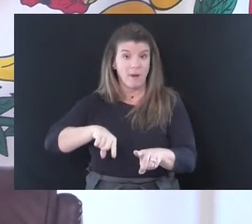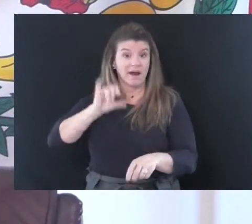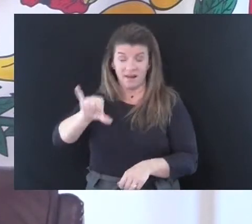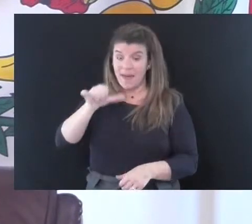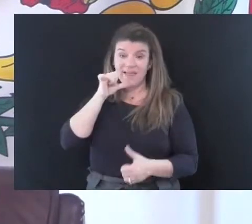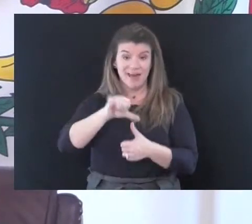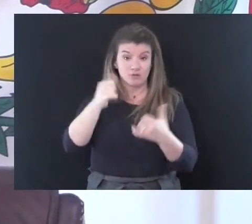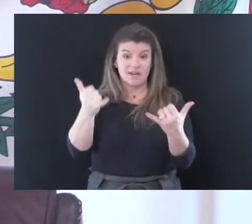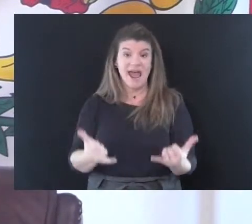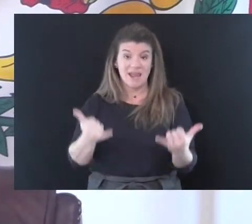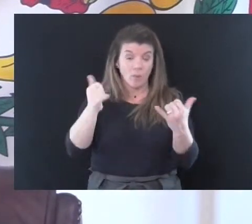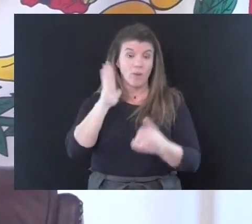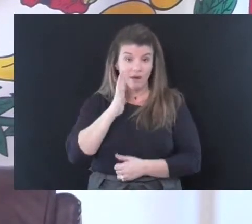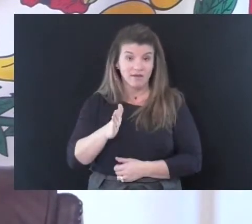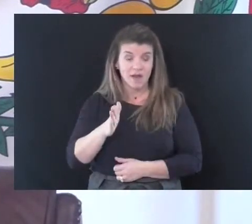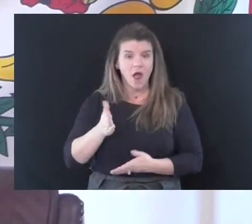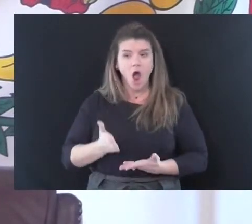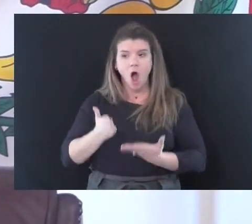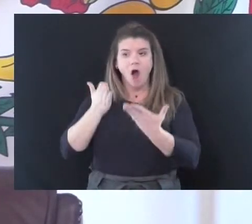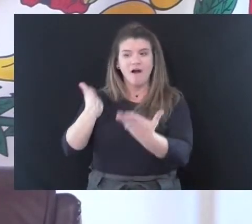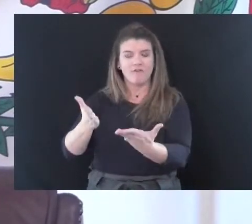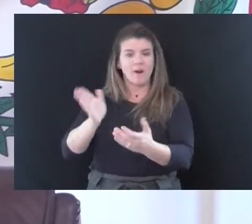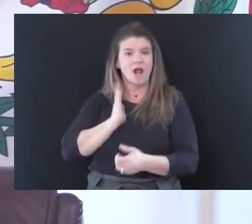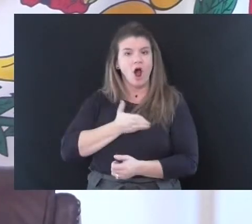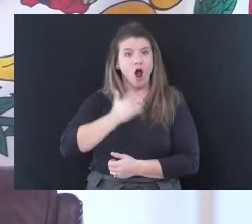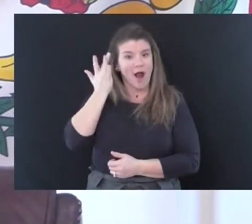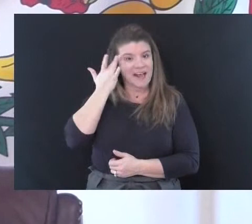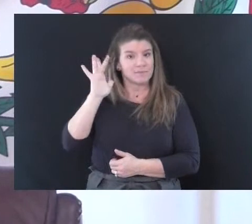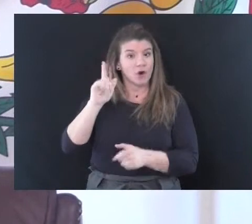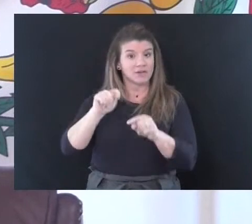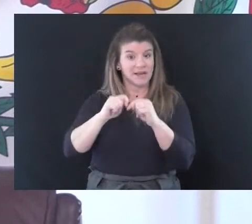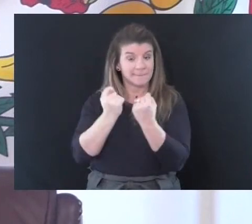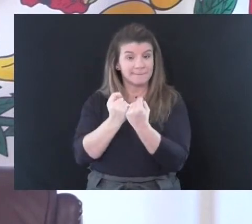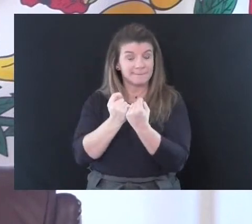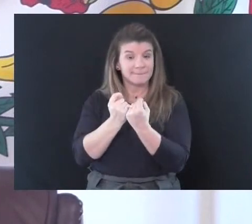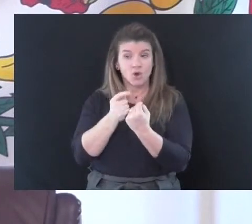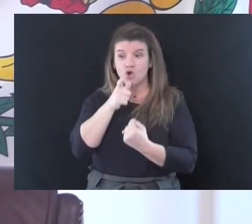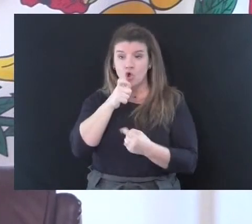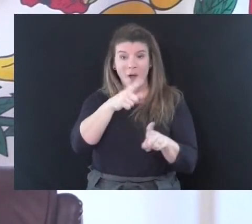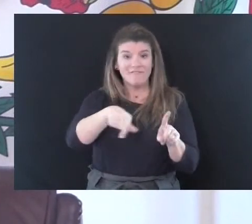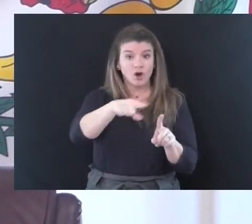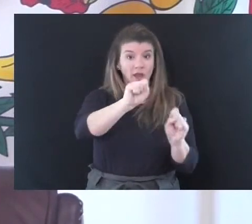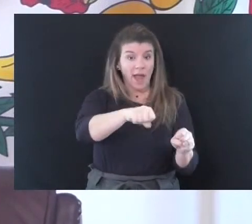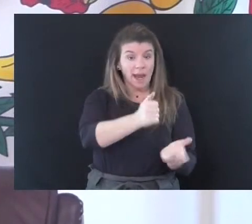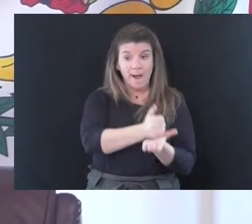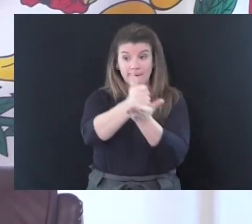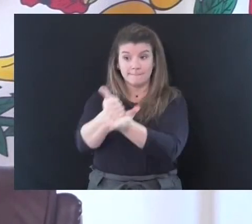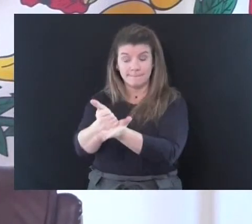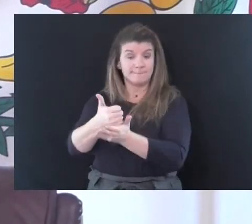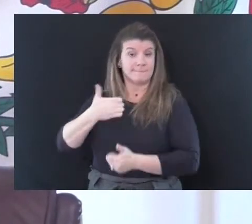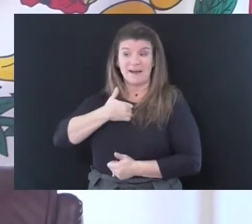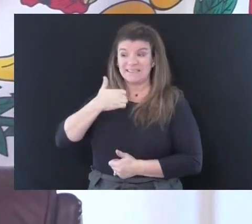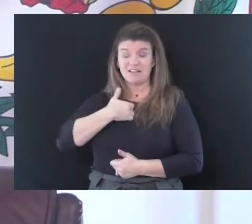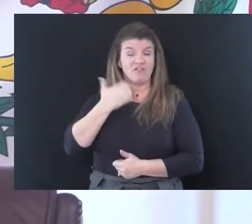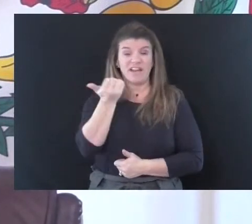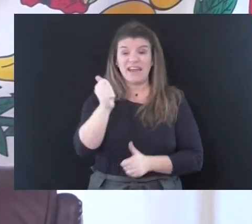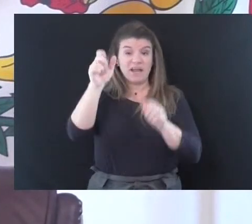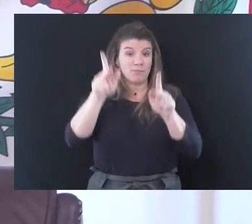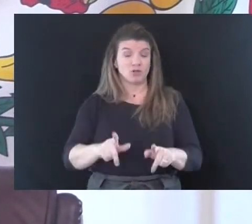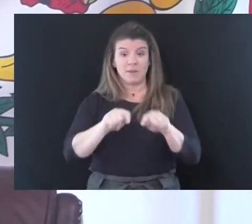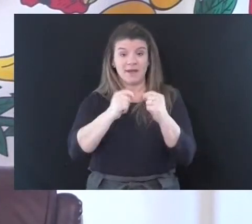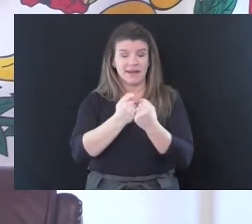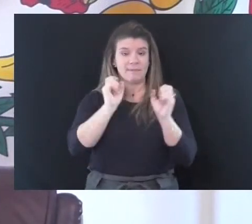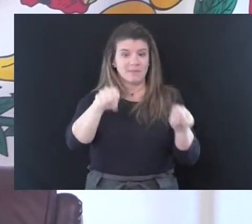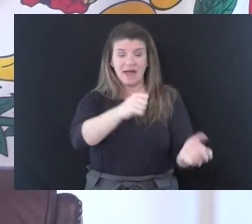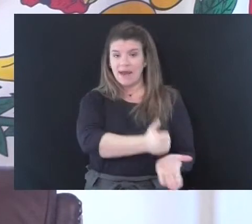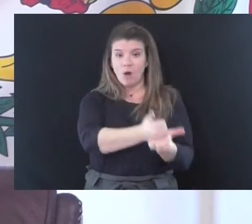to the letter today, offering up our experts or whomever that can help them, myself or anyone that can help them